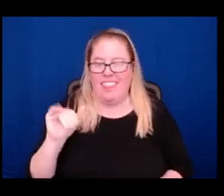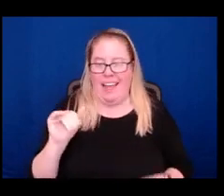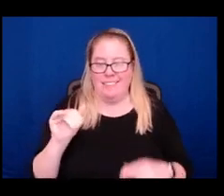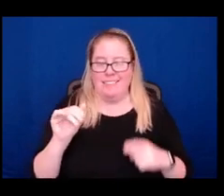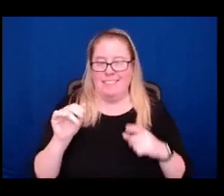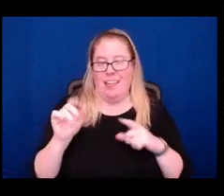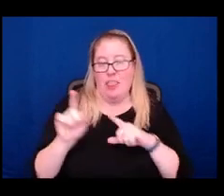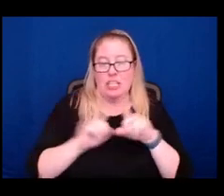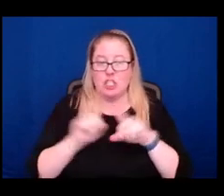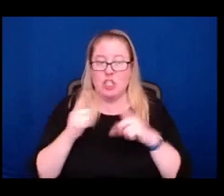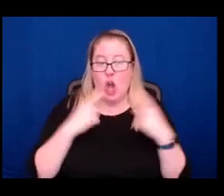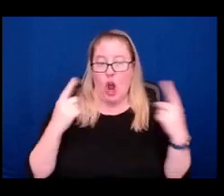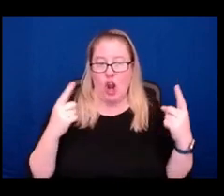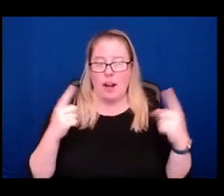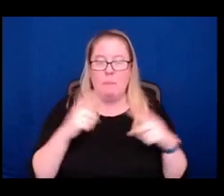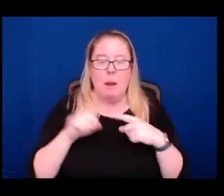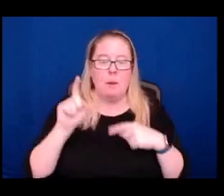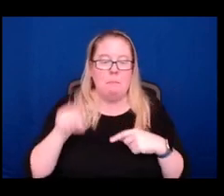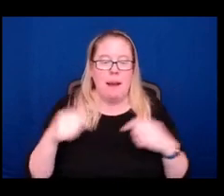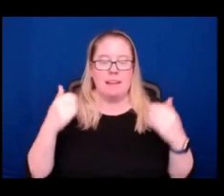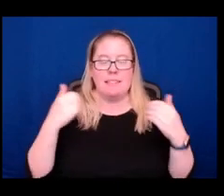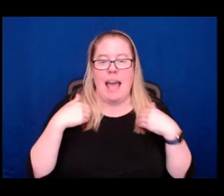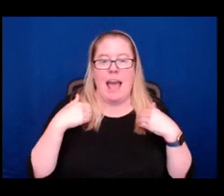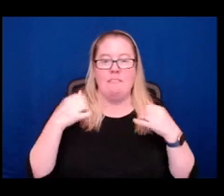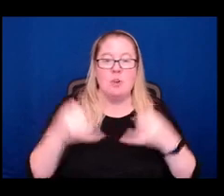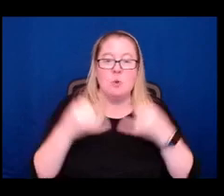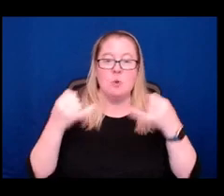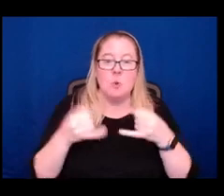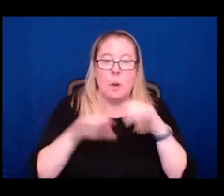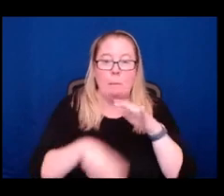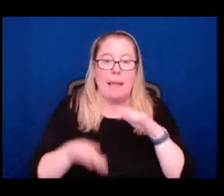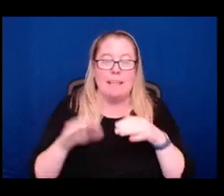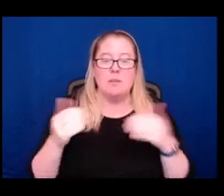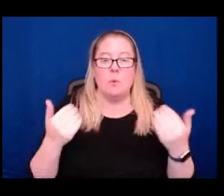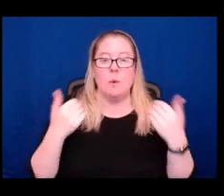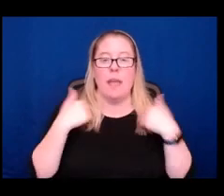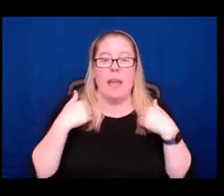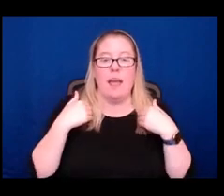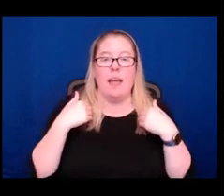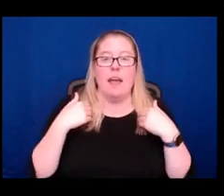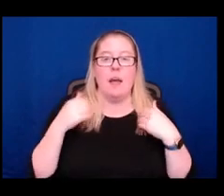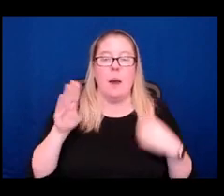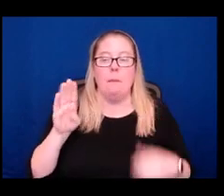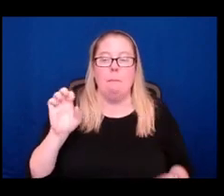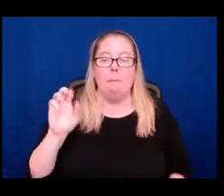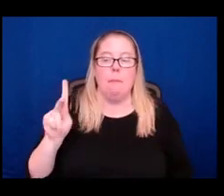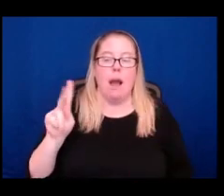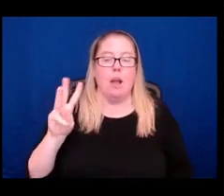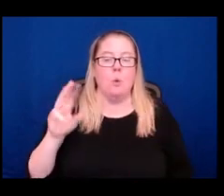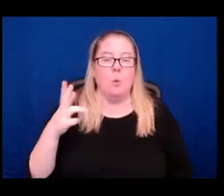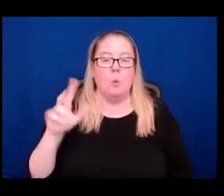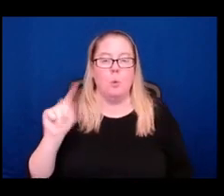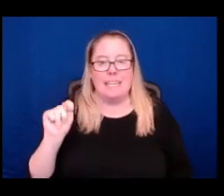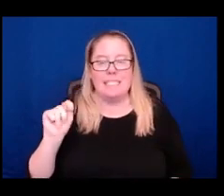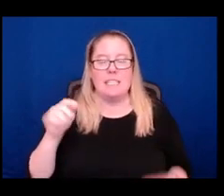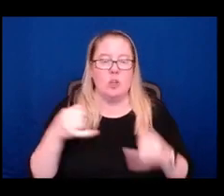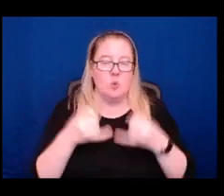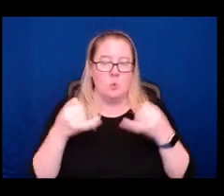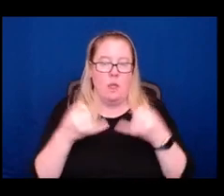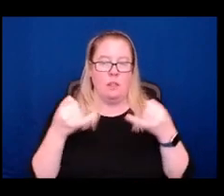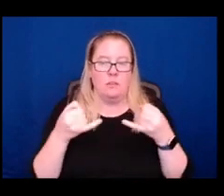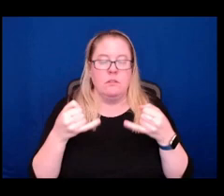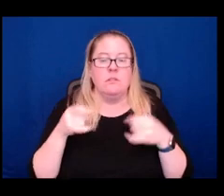base, so you can do it a few ways. We've got some buckwheat noodles here. And these are wonderful for all my